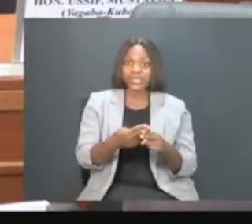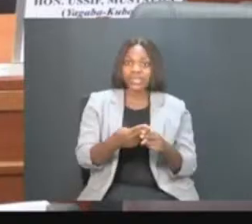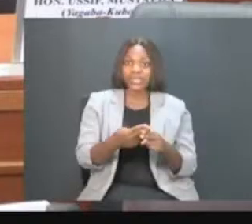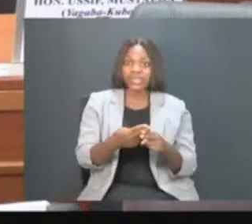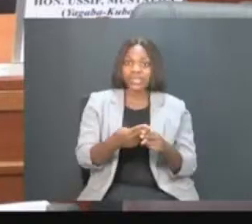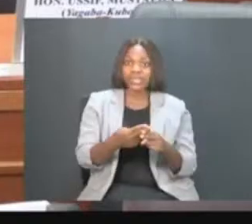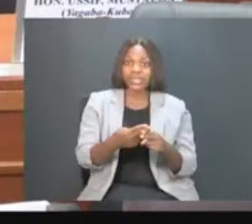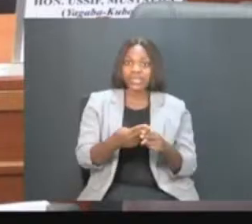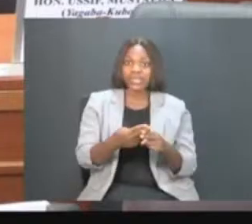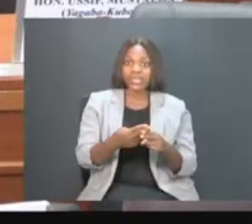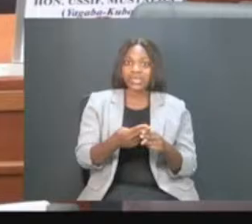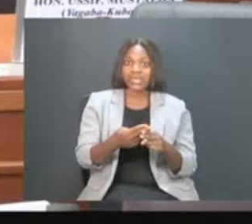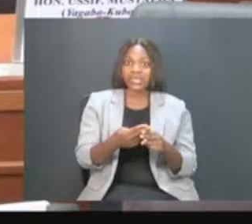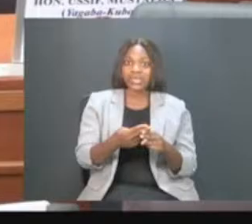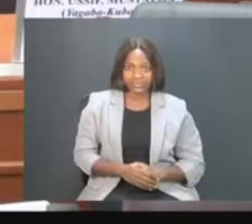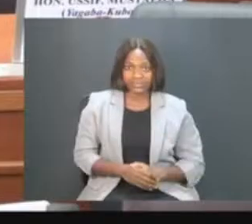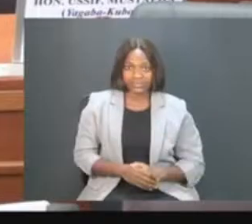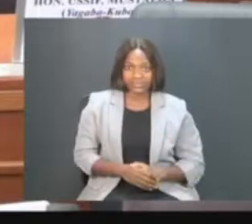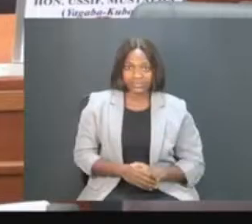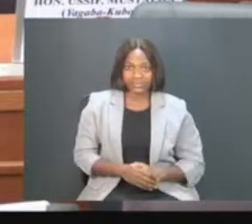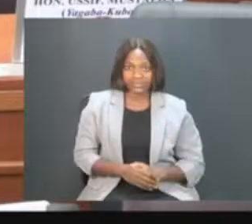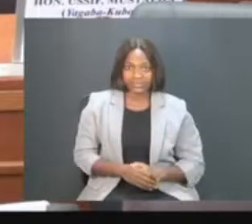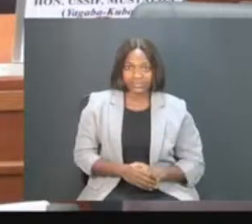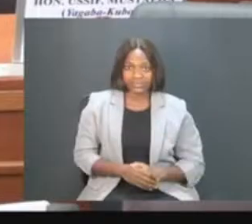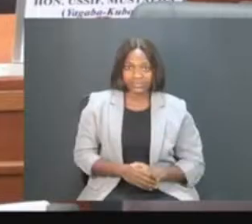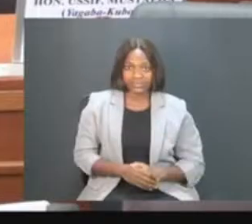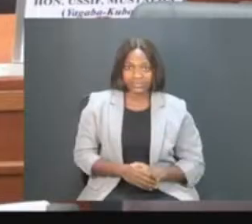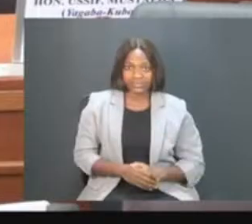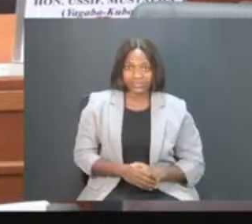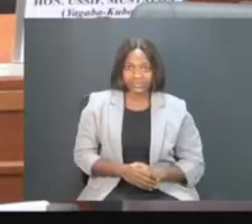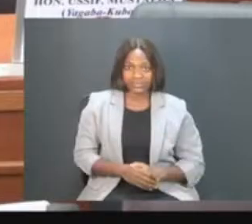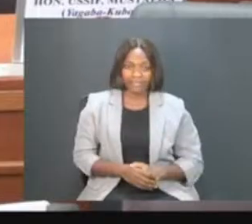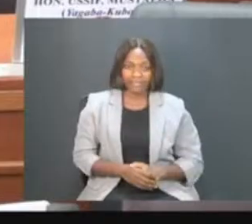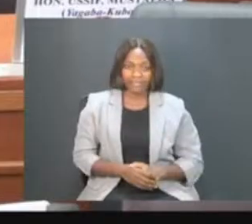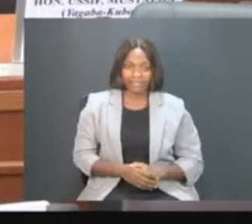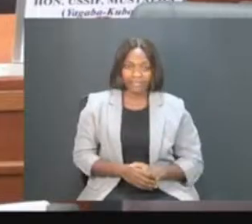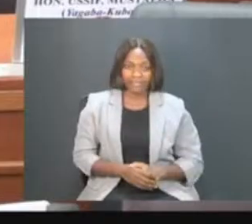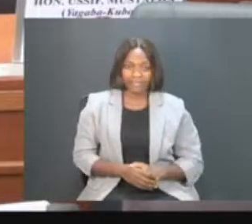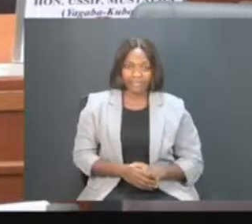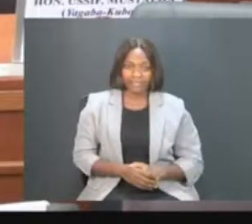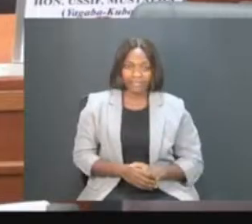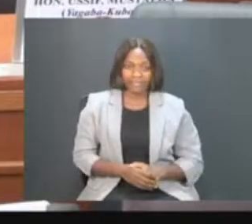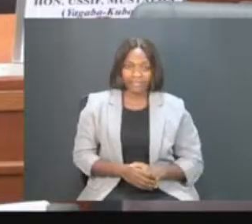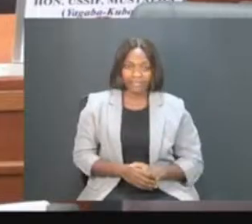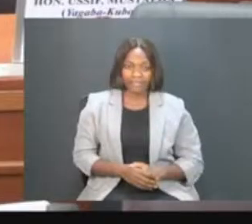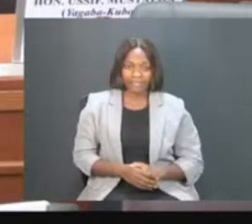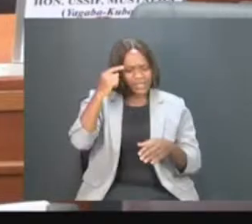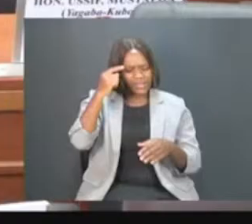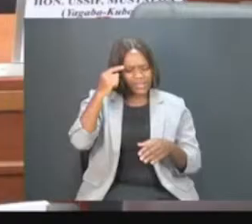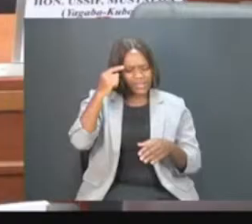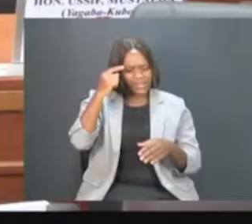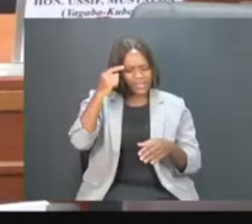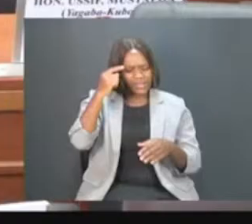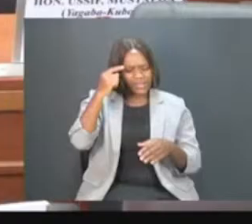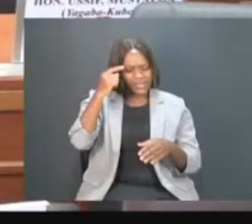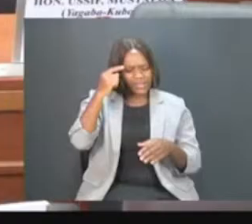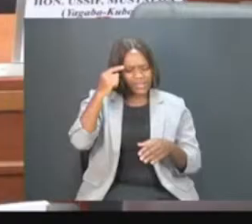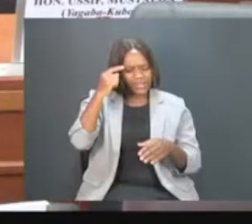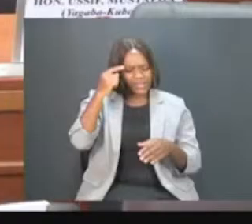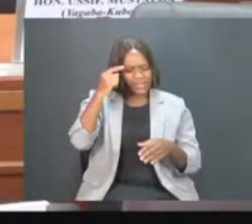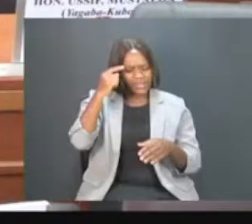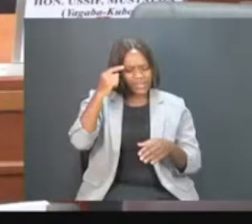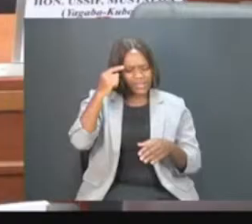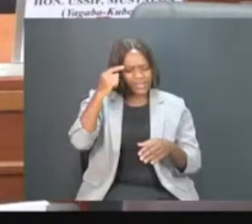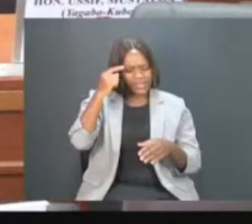is nowhere here in this bill. Mr. Speaker, the minister responsible for roads said thousands of jobs have